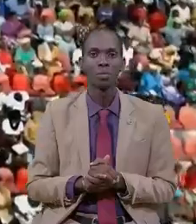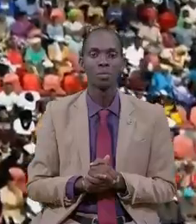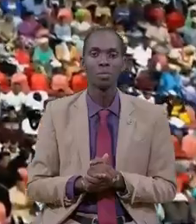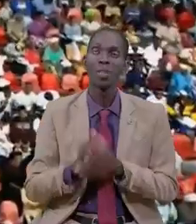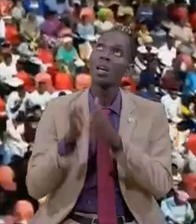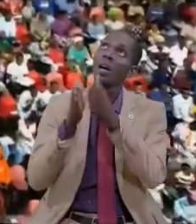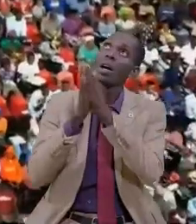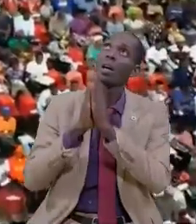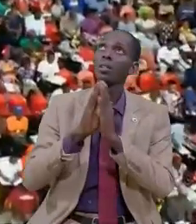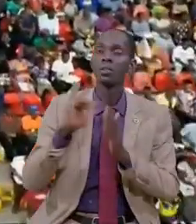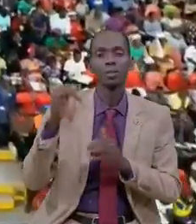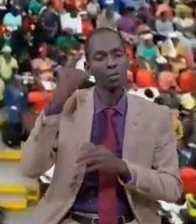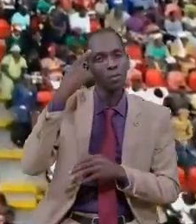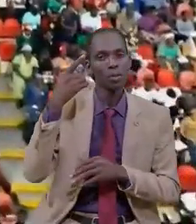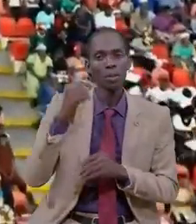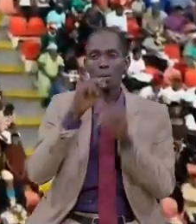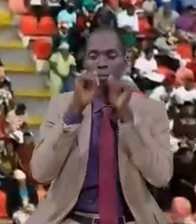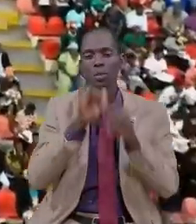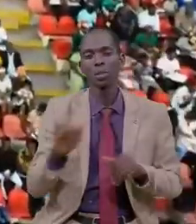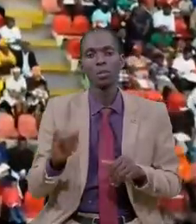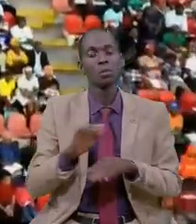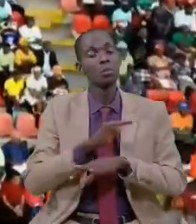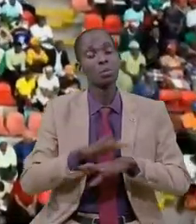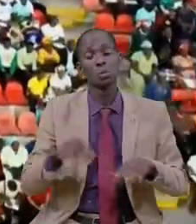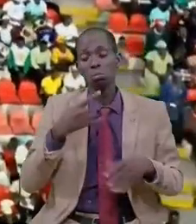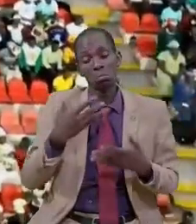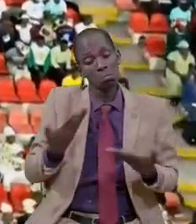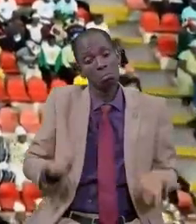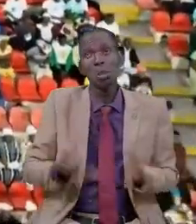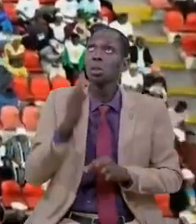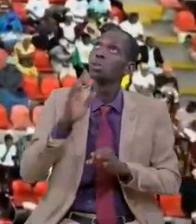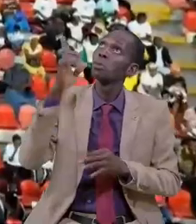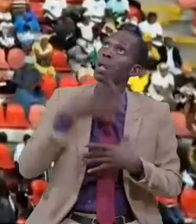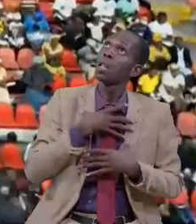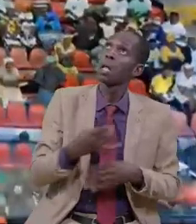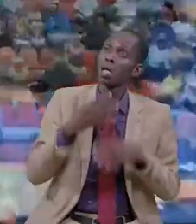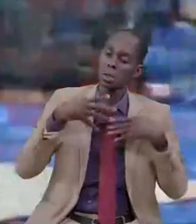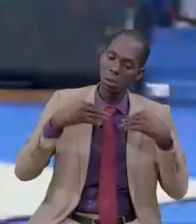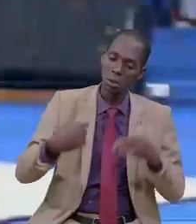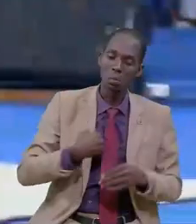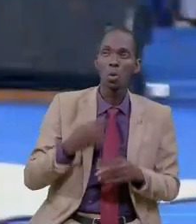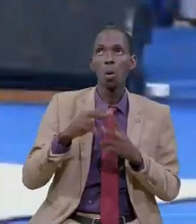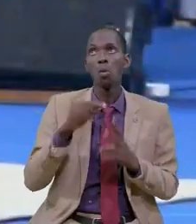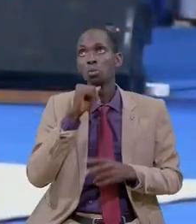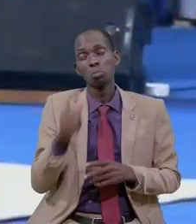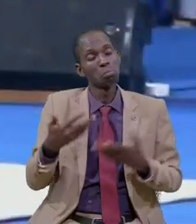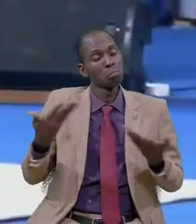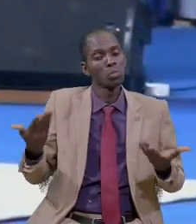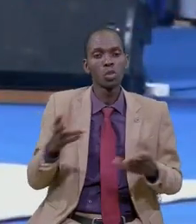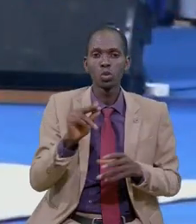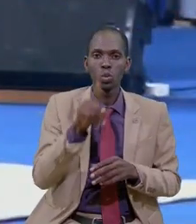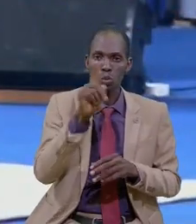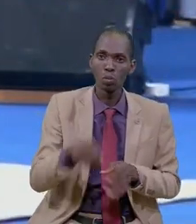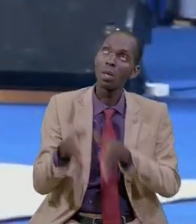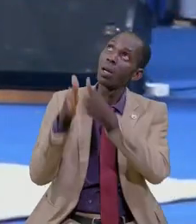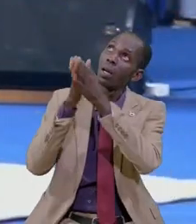the blessing. Demandez la bénédiction. You're not just okay. If he wants to heal me, let him heal me. You will ask. Tu ne vas pas dire bon. S'il veut, il n'a qu'à me guérir. Non,